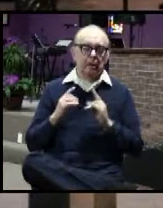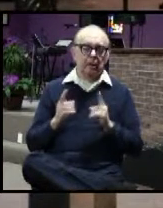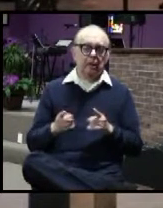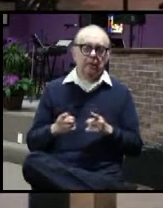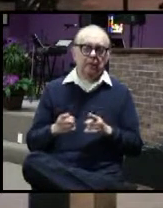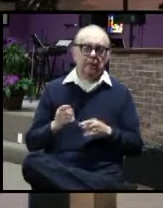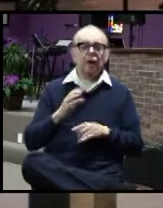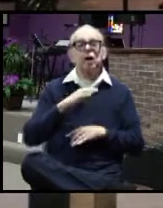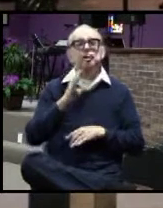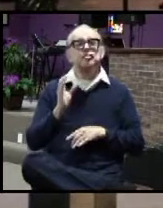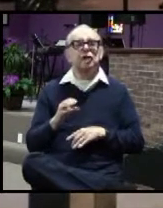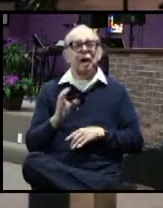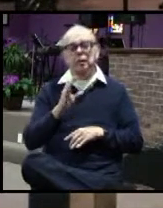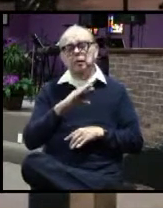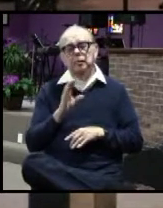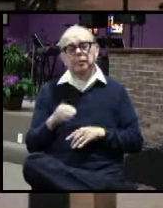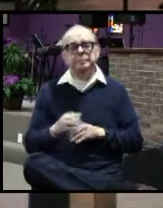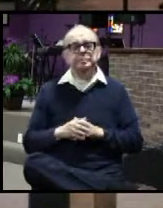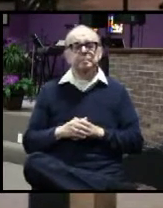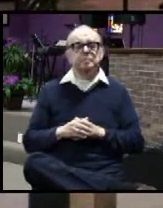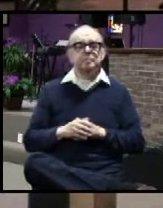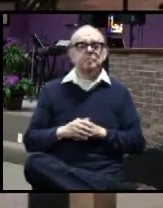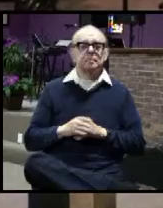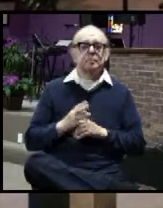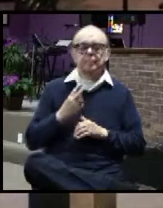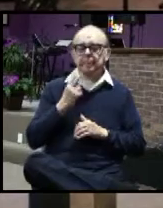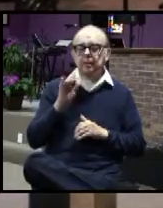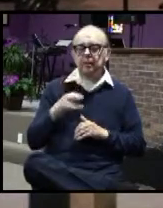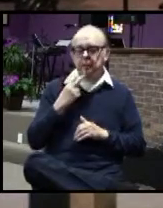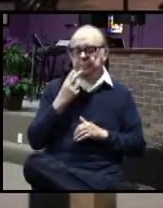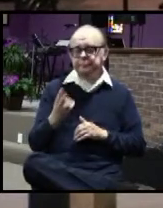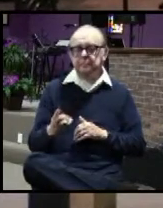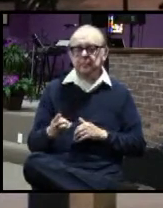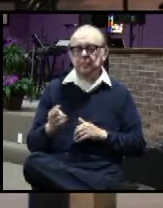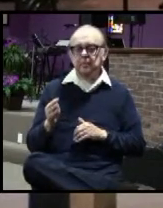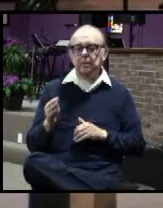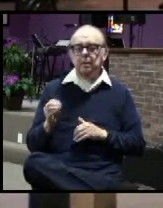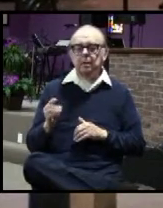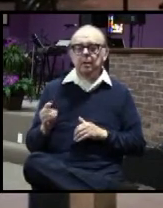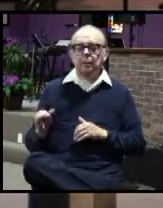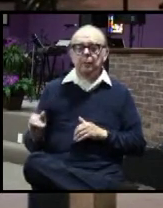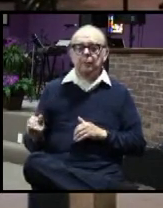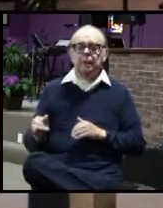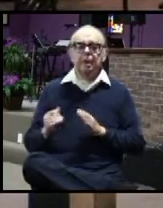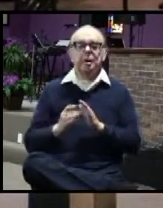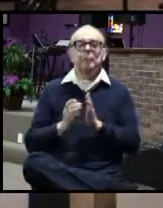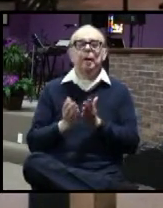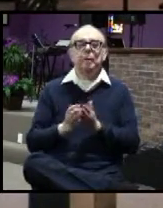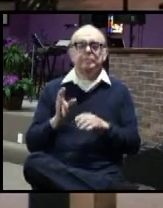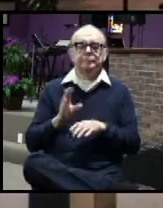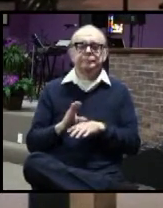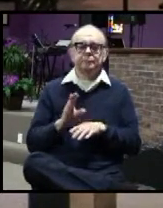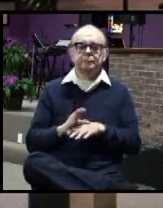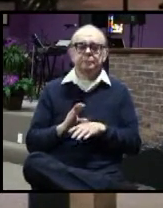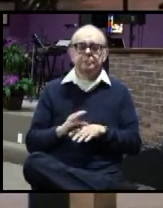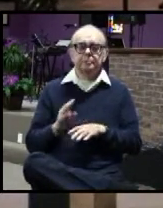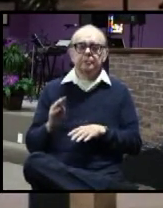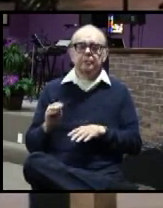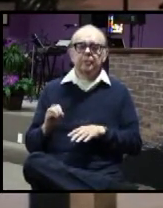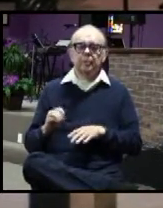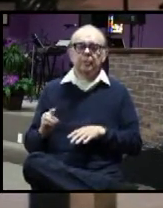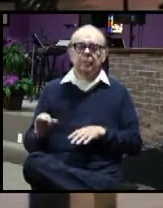If you go to Chicago, you will still see Moody Bible Church, the Moody Bible